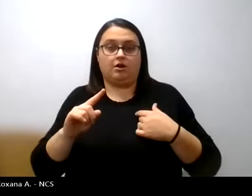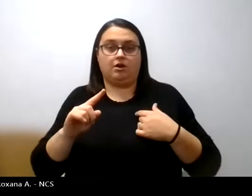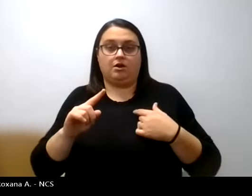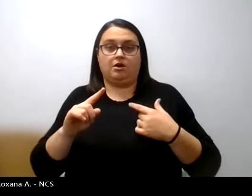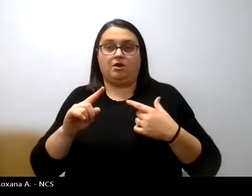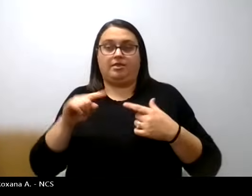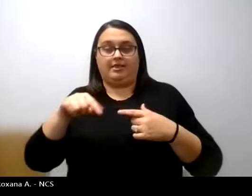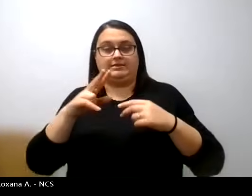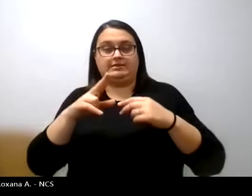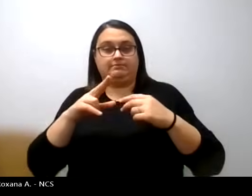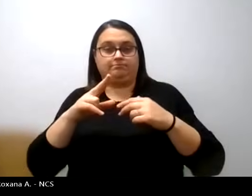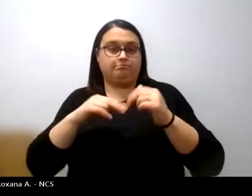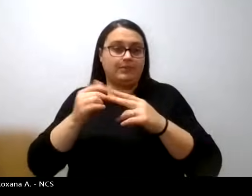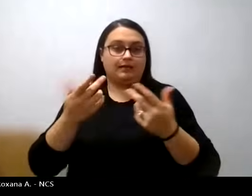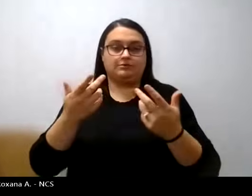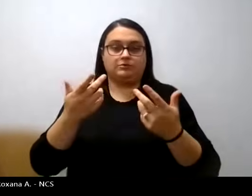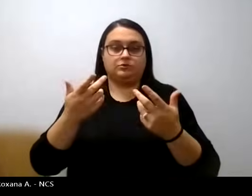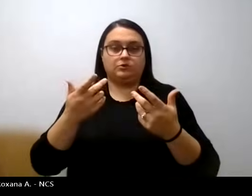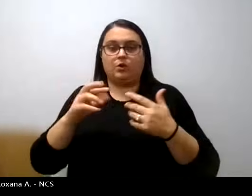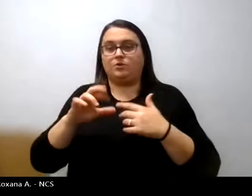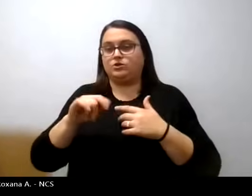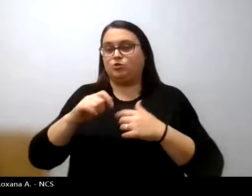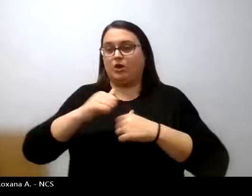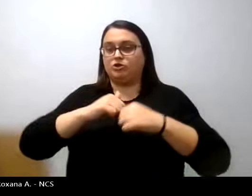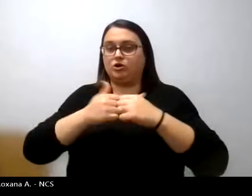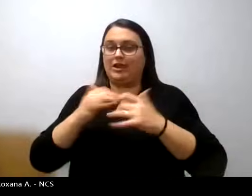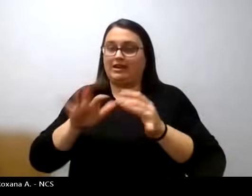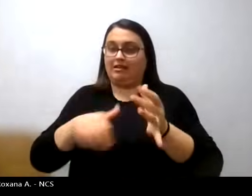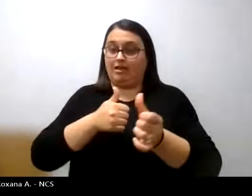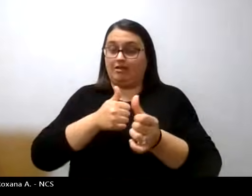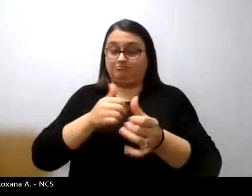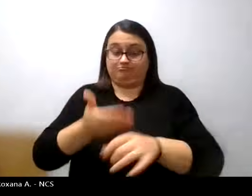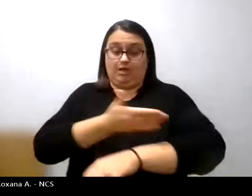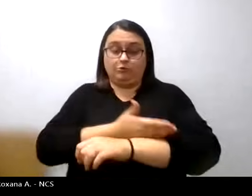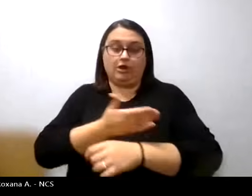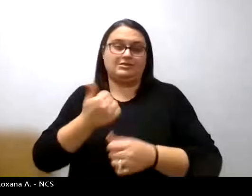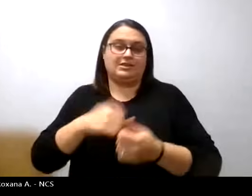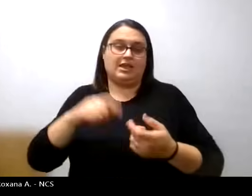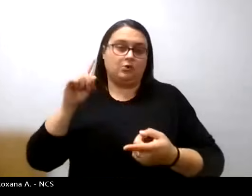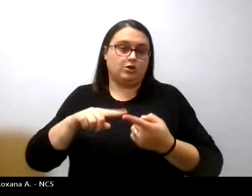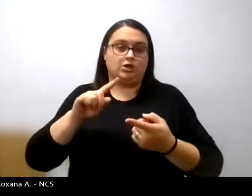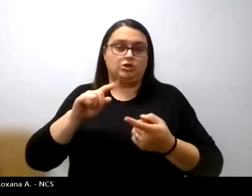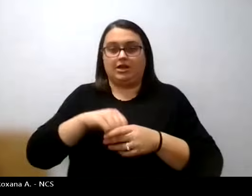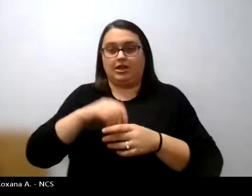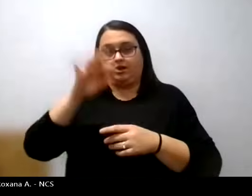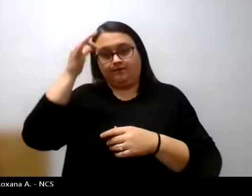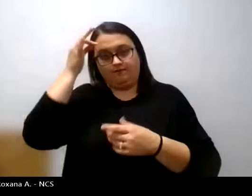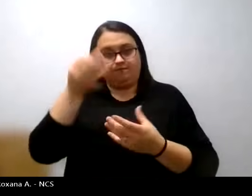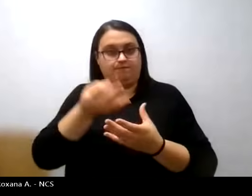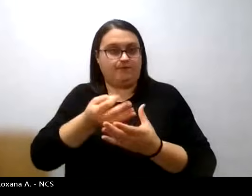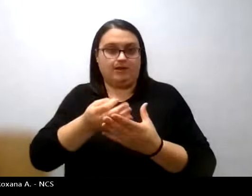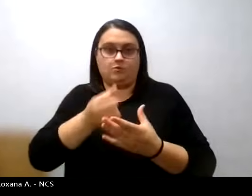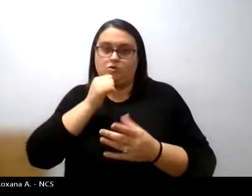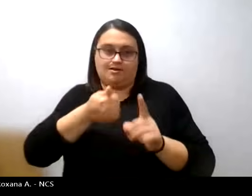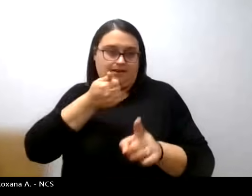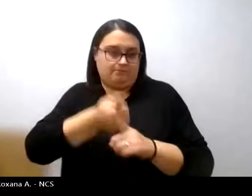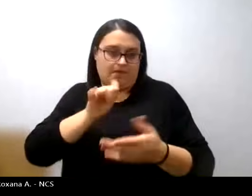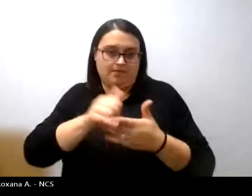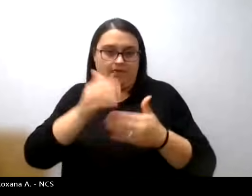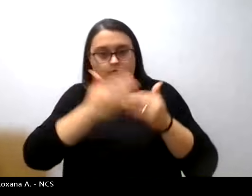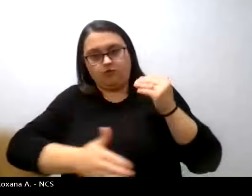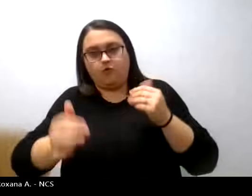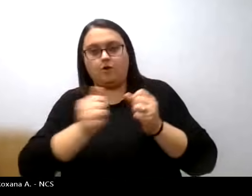structure. So any upgrades that we have planned, any reduction in federal funding will not impact that. We'll be moving forward with